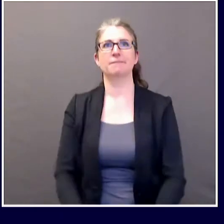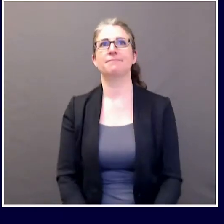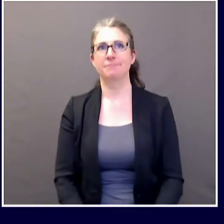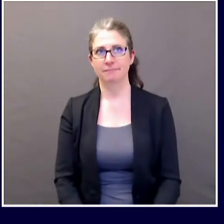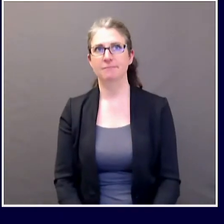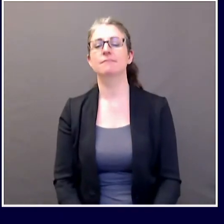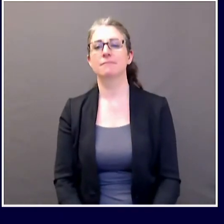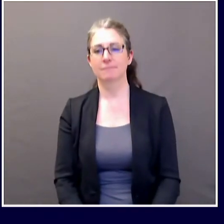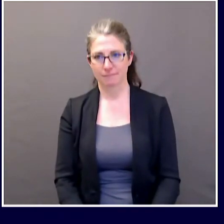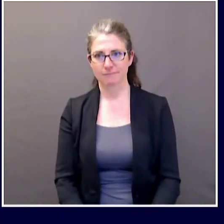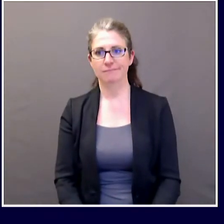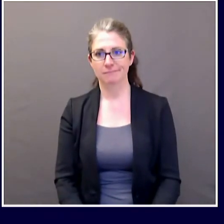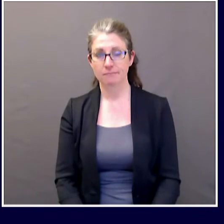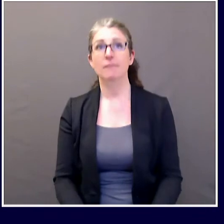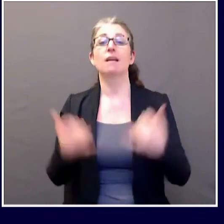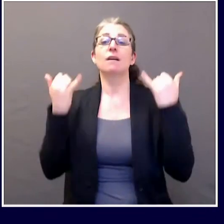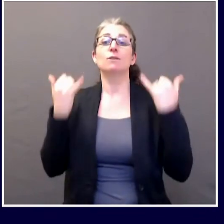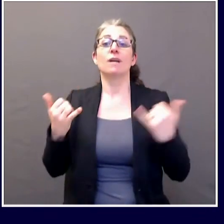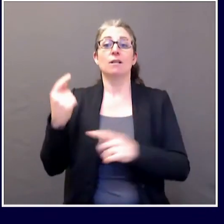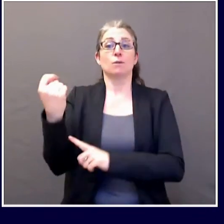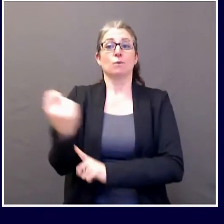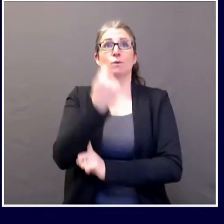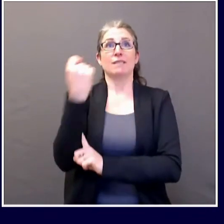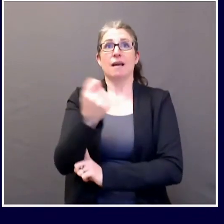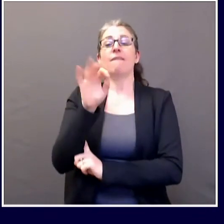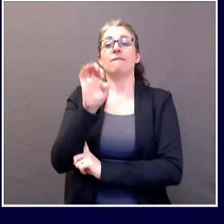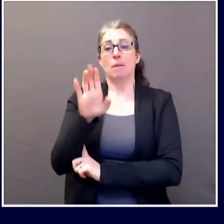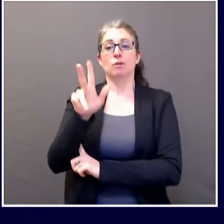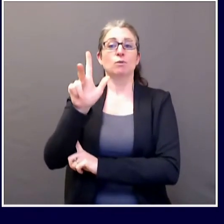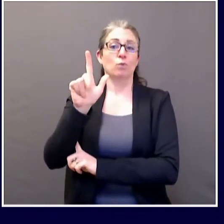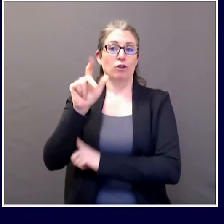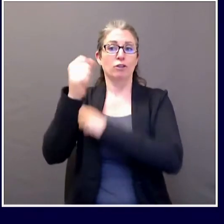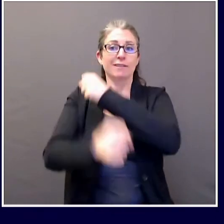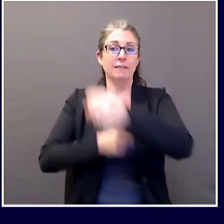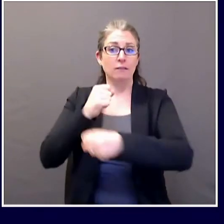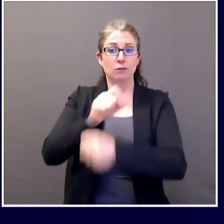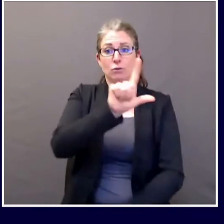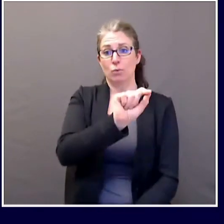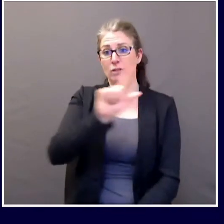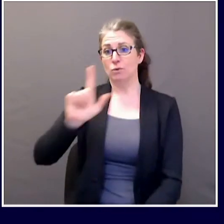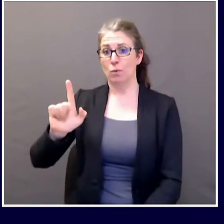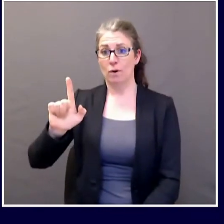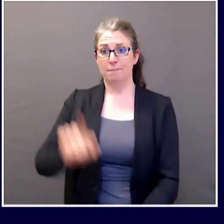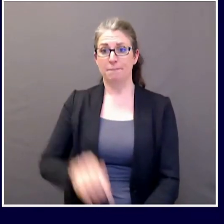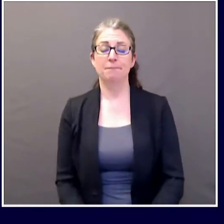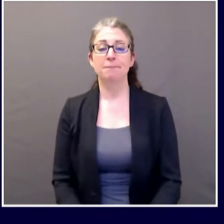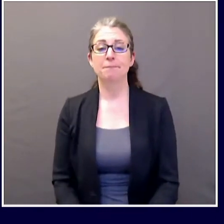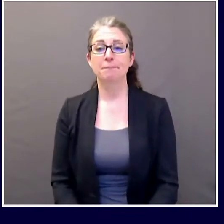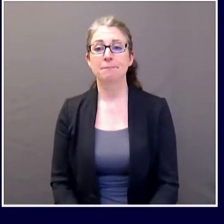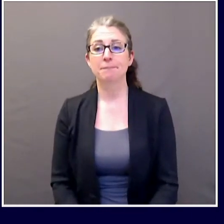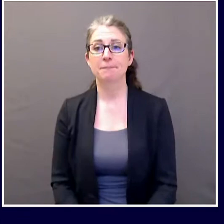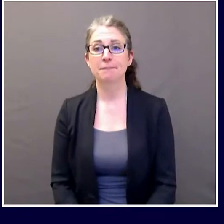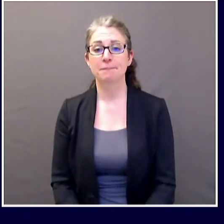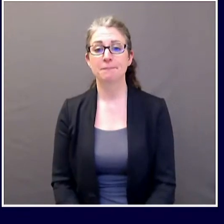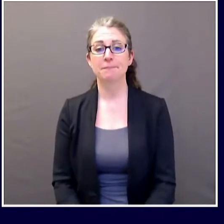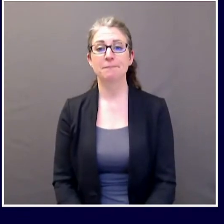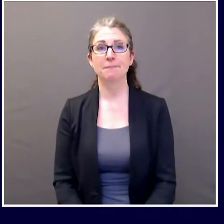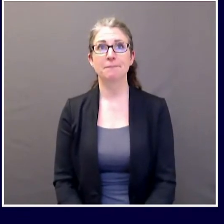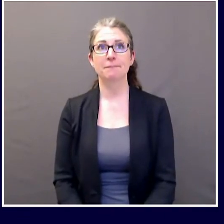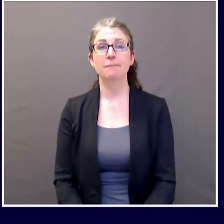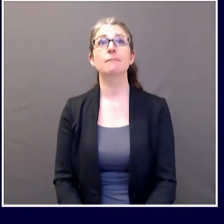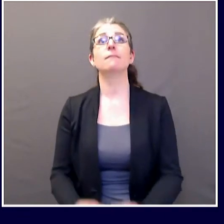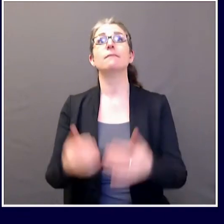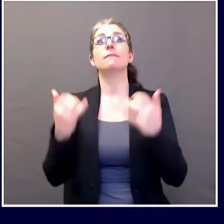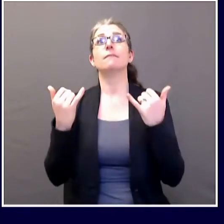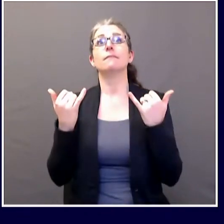today, Tuesday, February 23rd, 2021. I begin this afternoon's